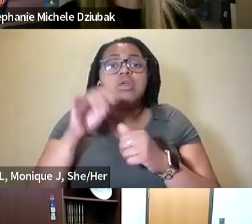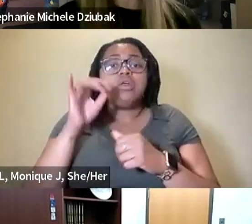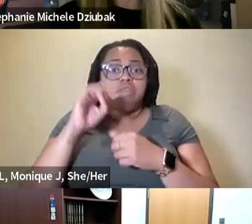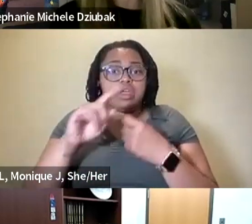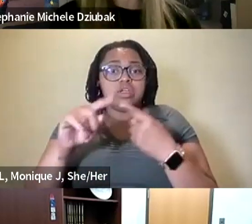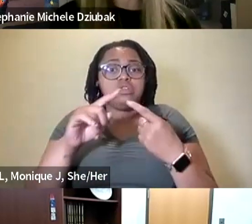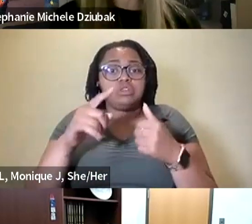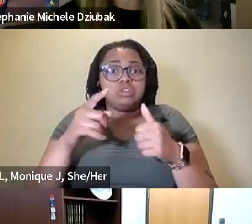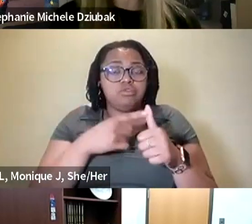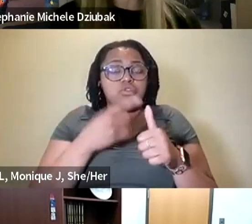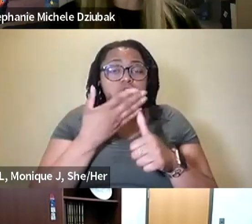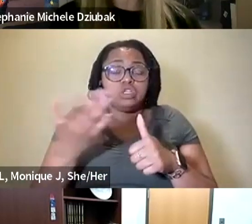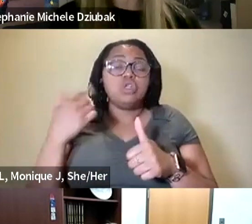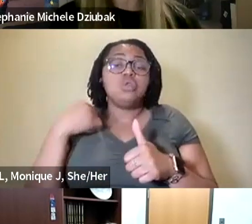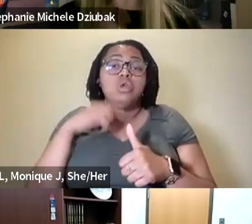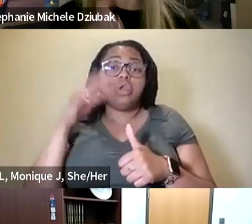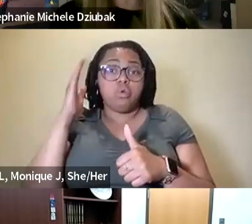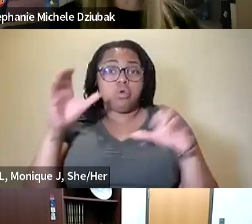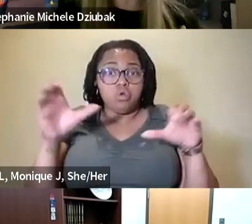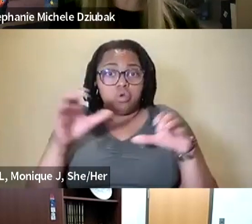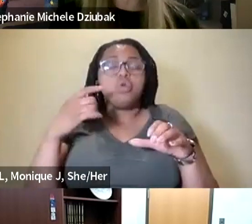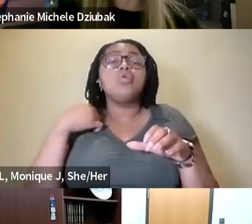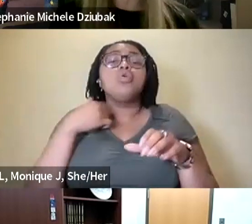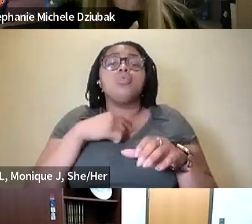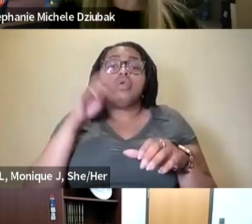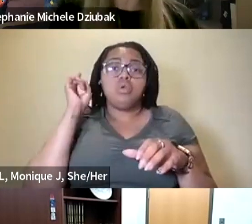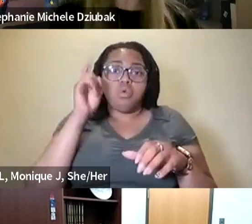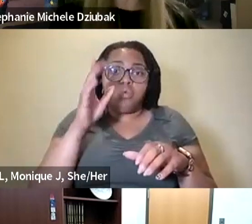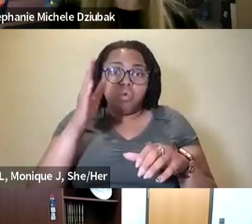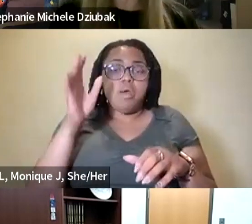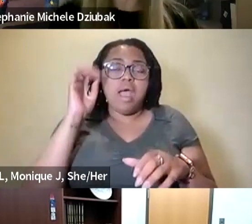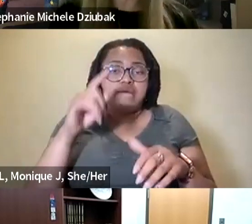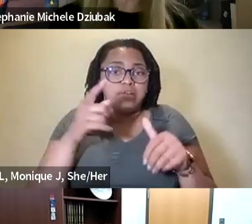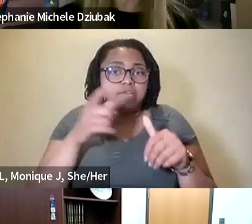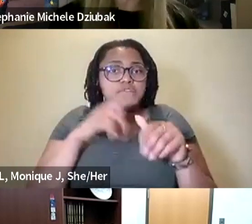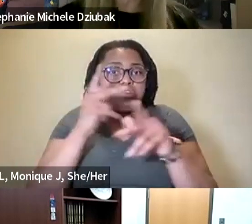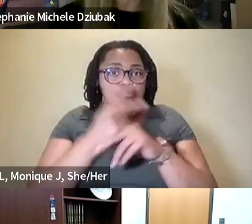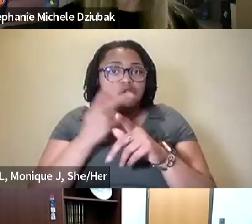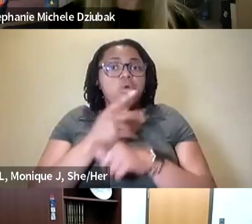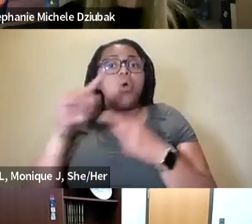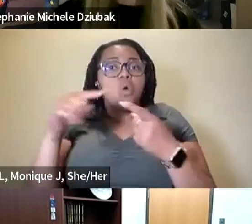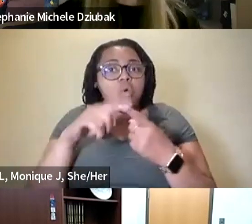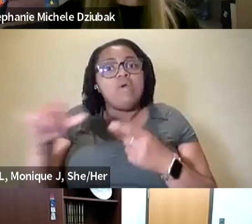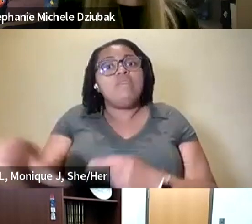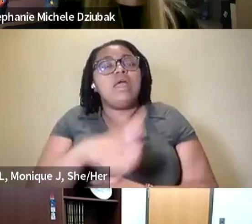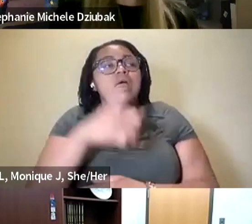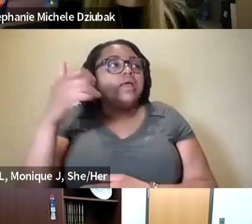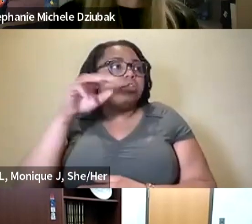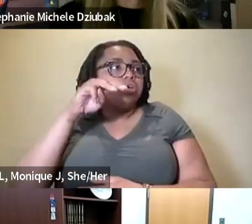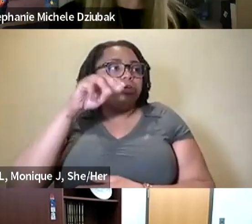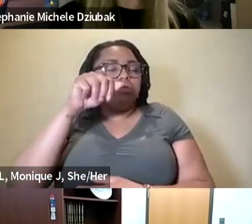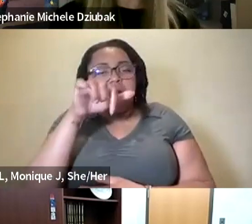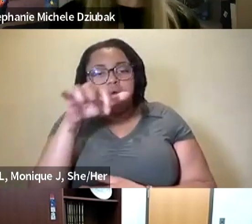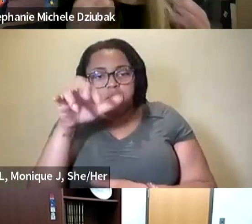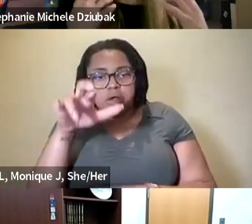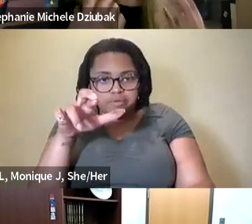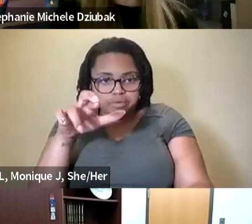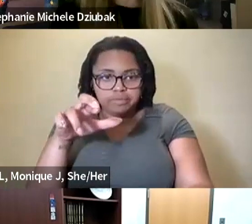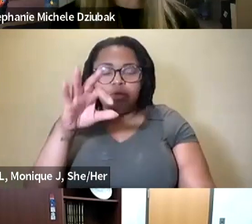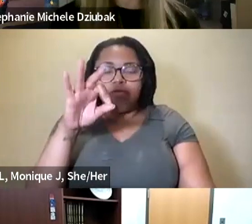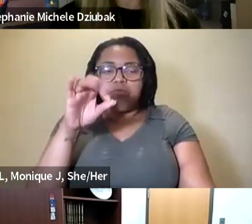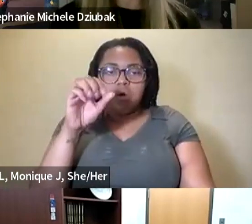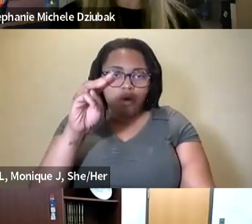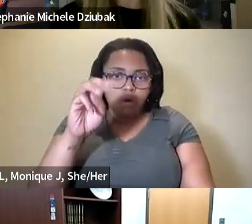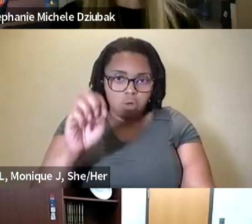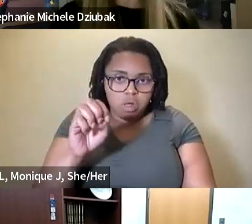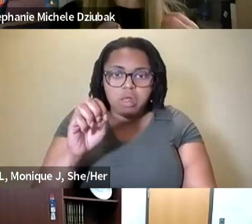the first things that we're doing, and we're going to have to first find out when any other mayoral forums are. So once that's done, we will